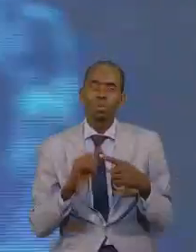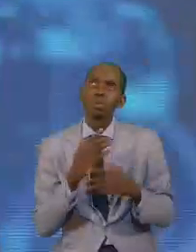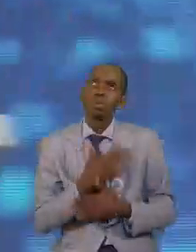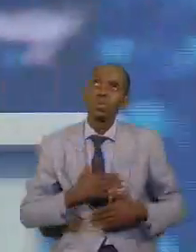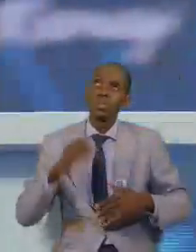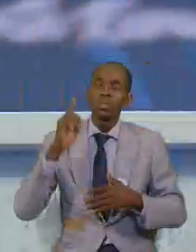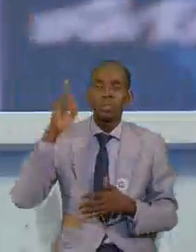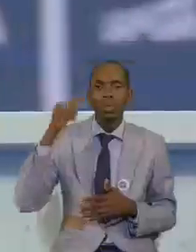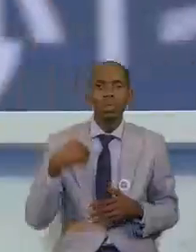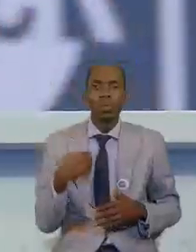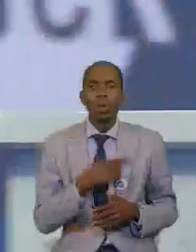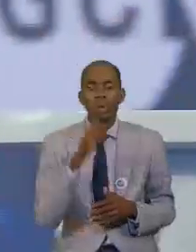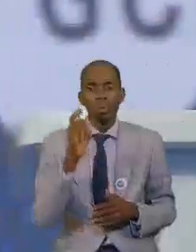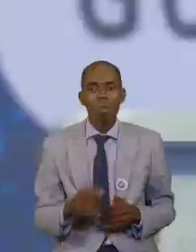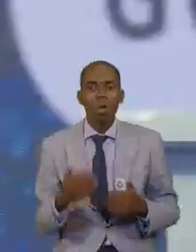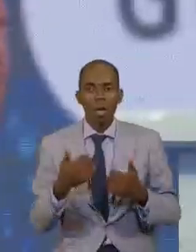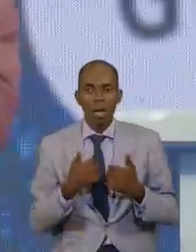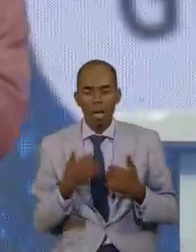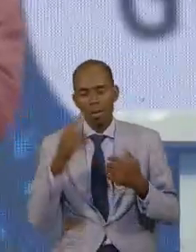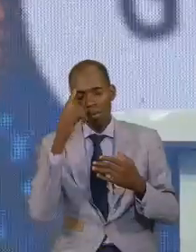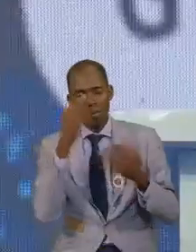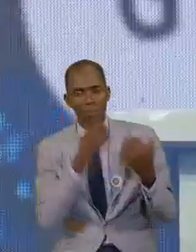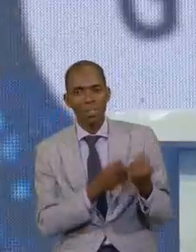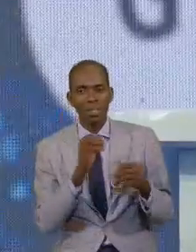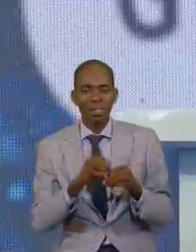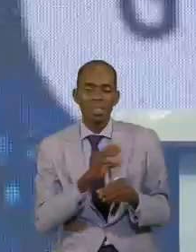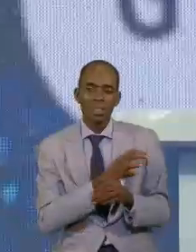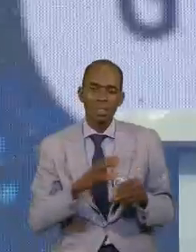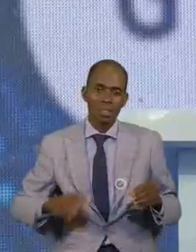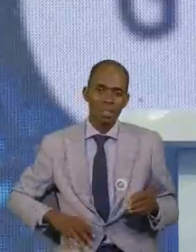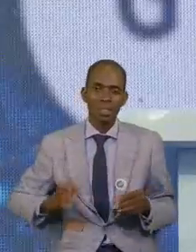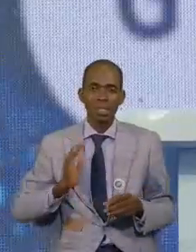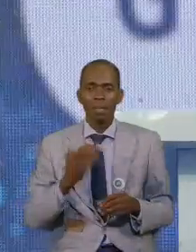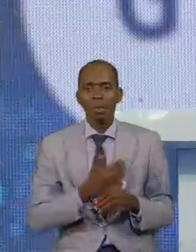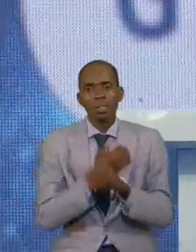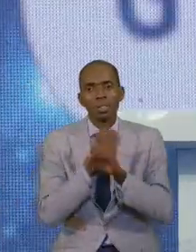We must have faith in Christ as Savior and Lord.